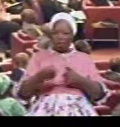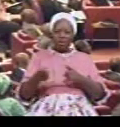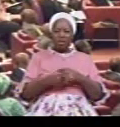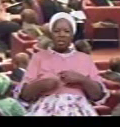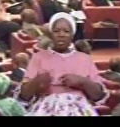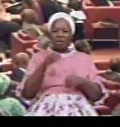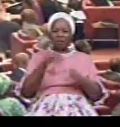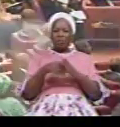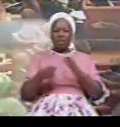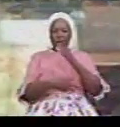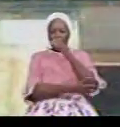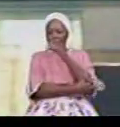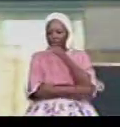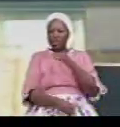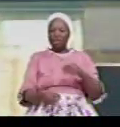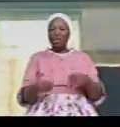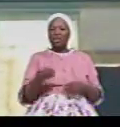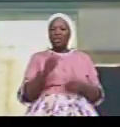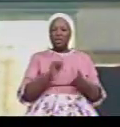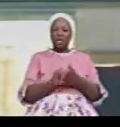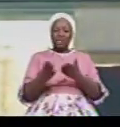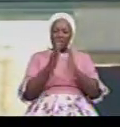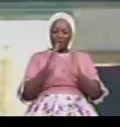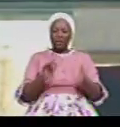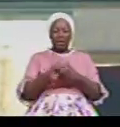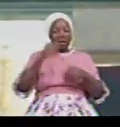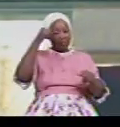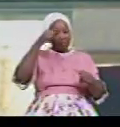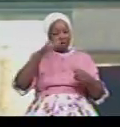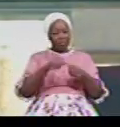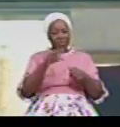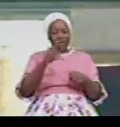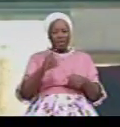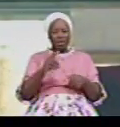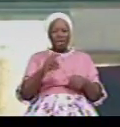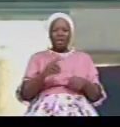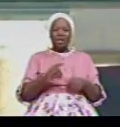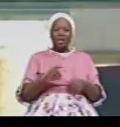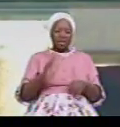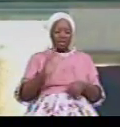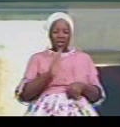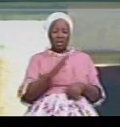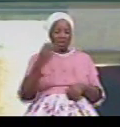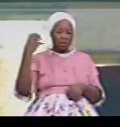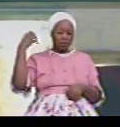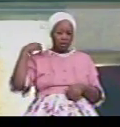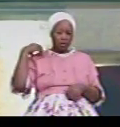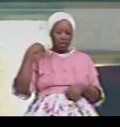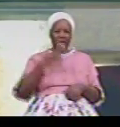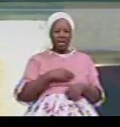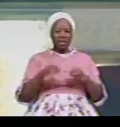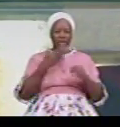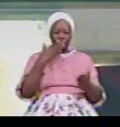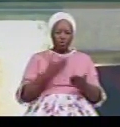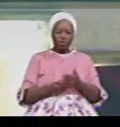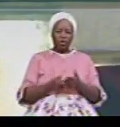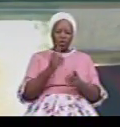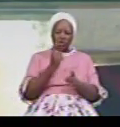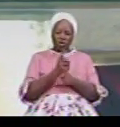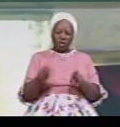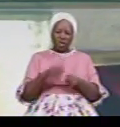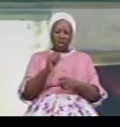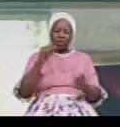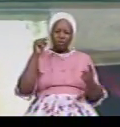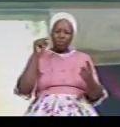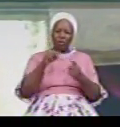poverty. That servant that remembered his boss and did good just at the point